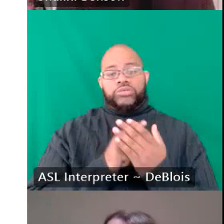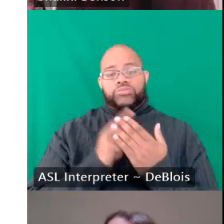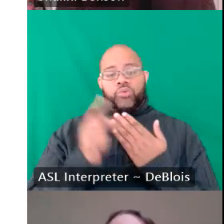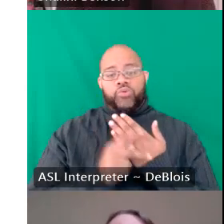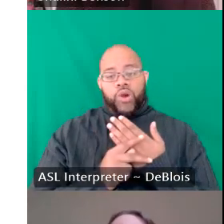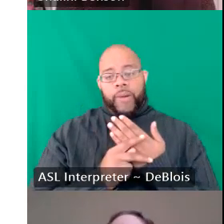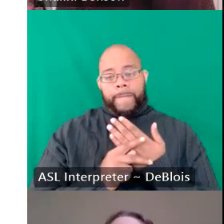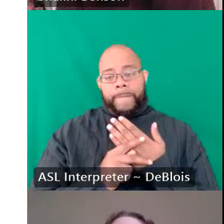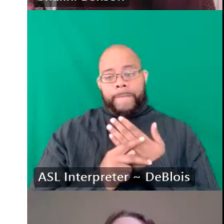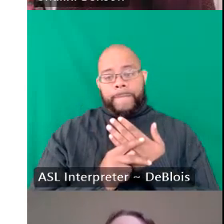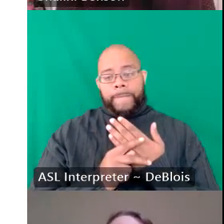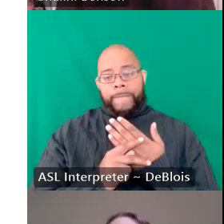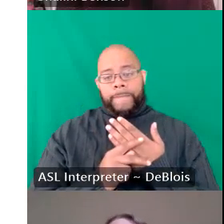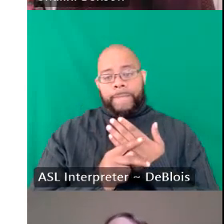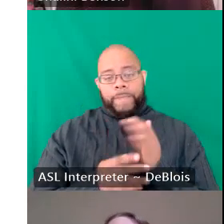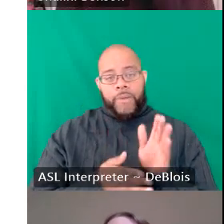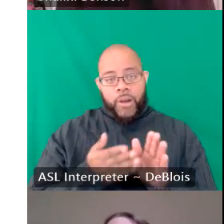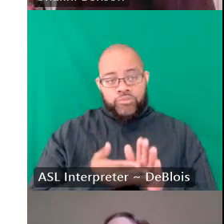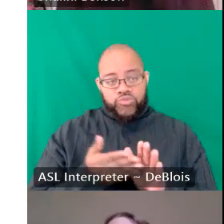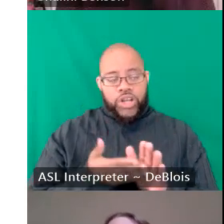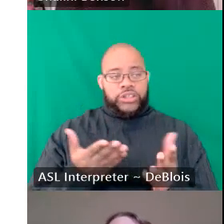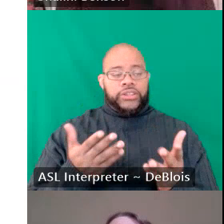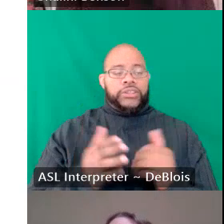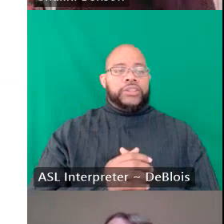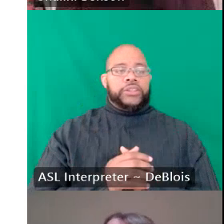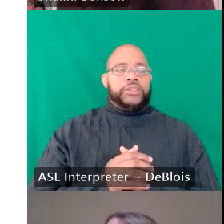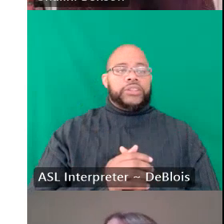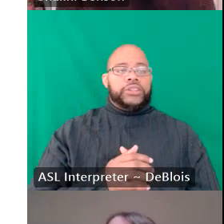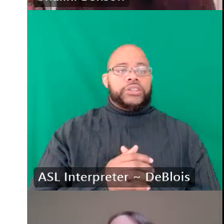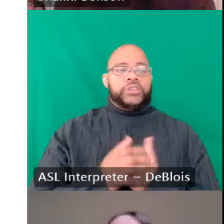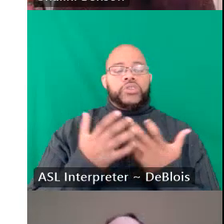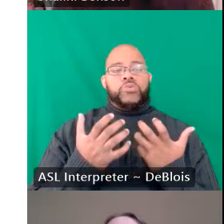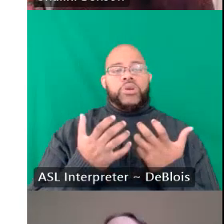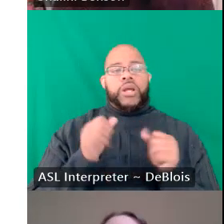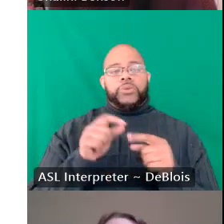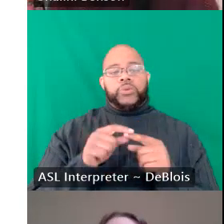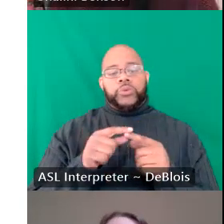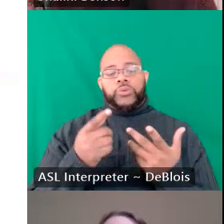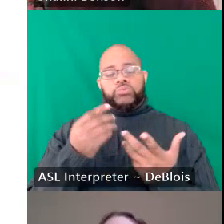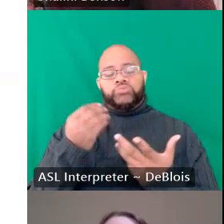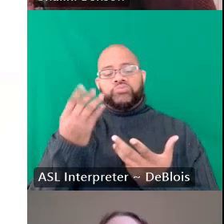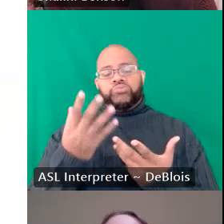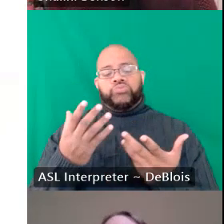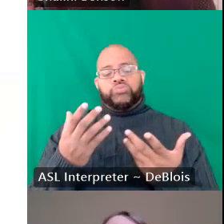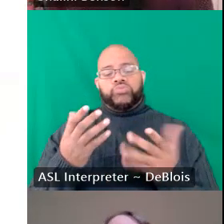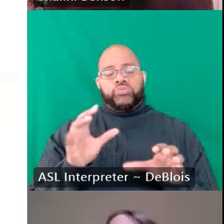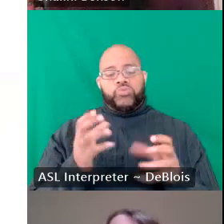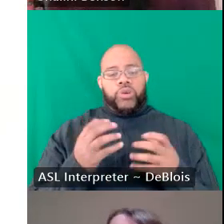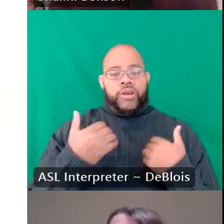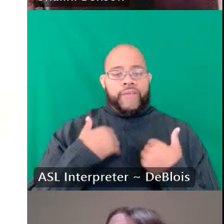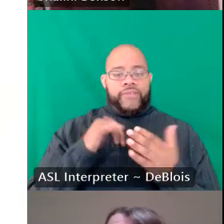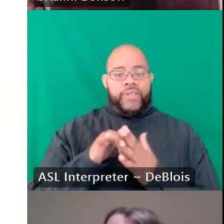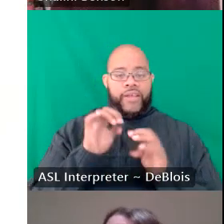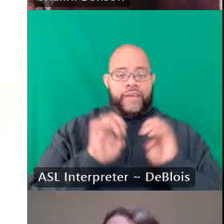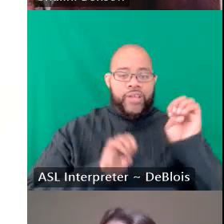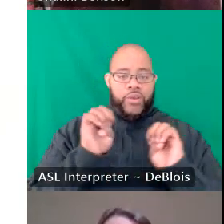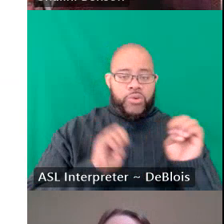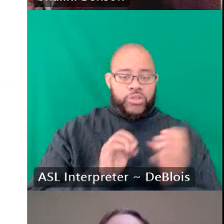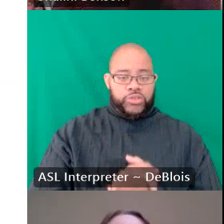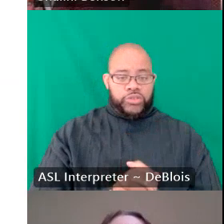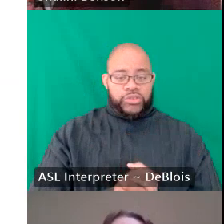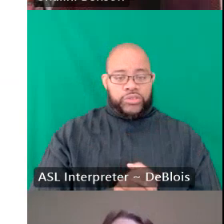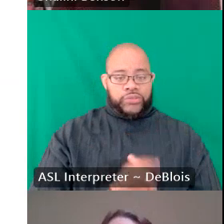in how a program operates. So you'll want to be able to say, you'll want to have evaluation information,